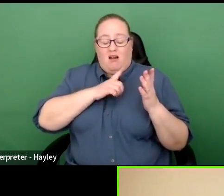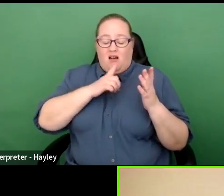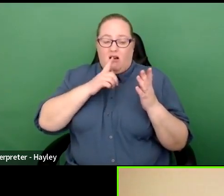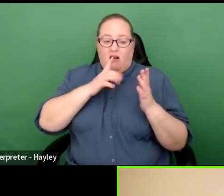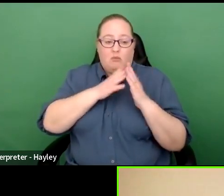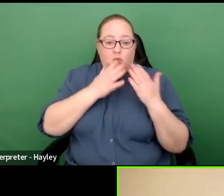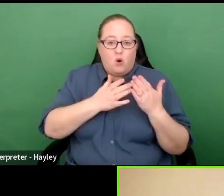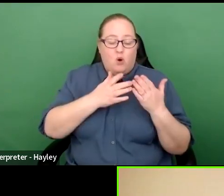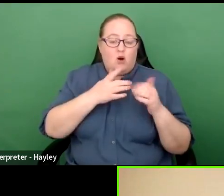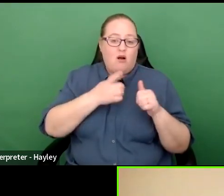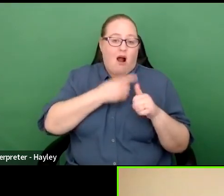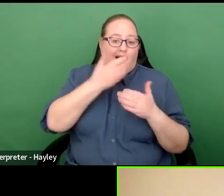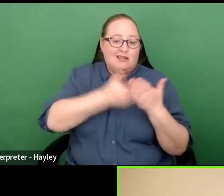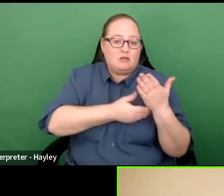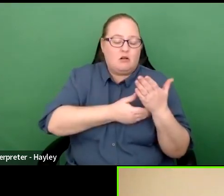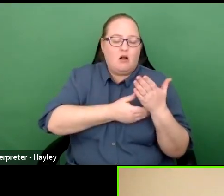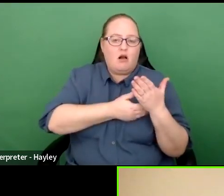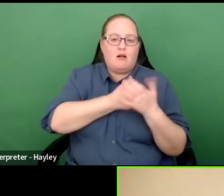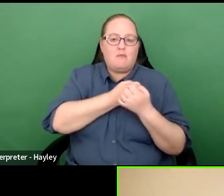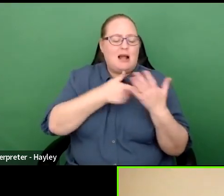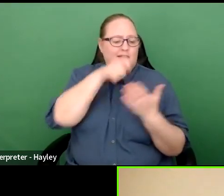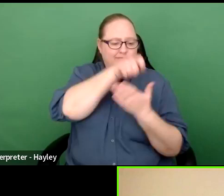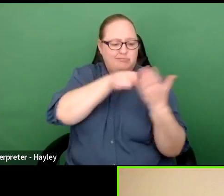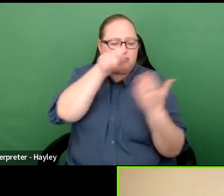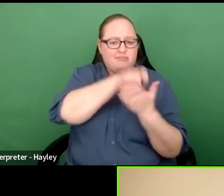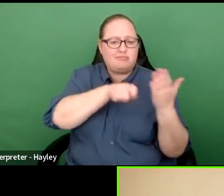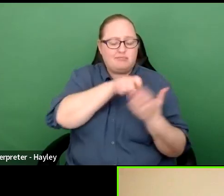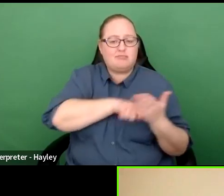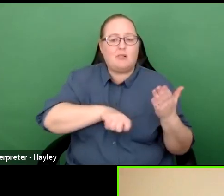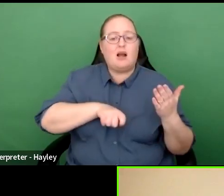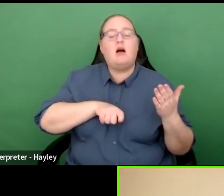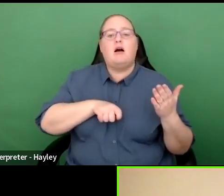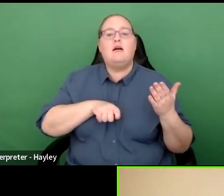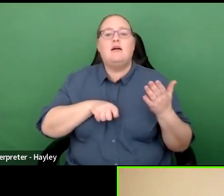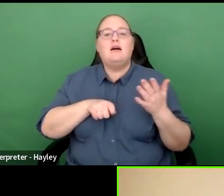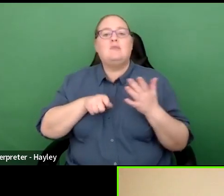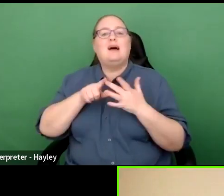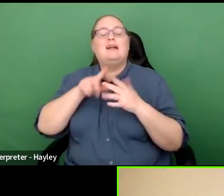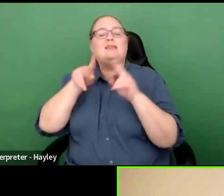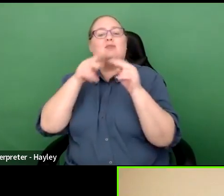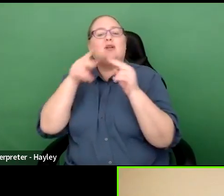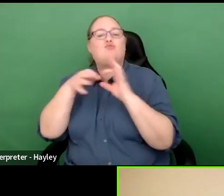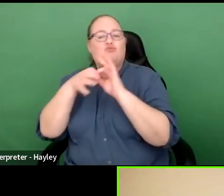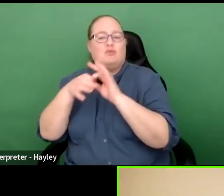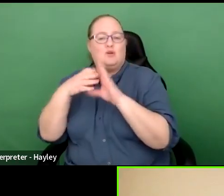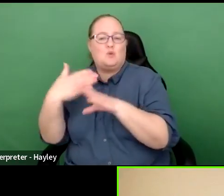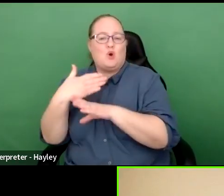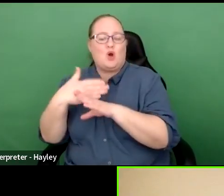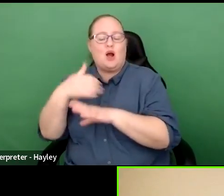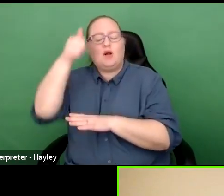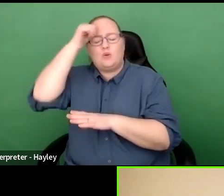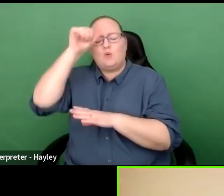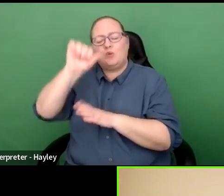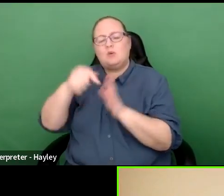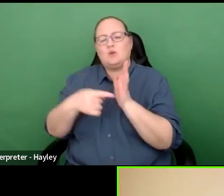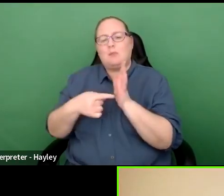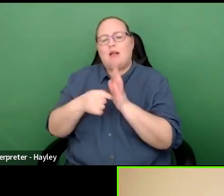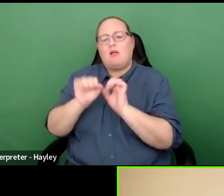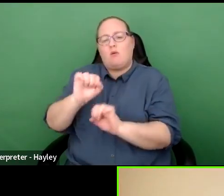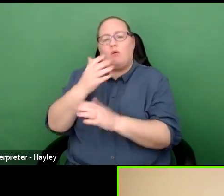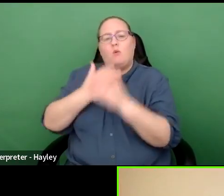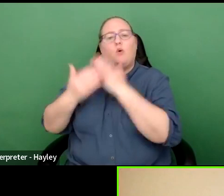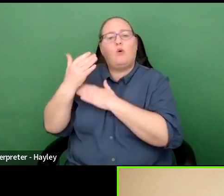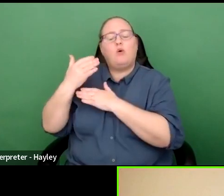books and articles by people in IR. And of course, I knew Tomila's previous work. I was surprised